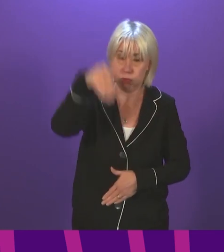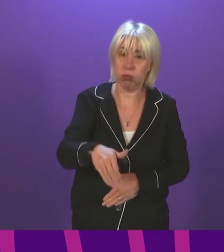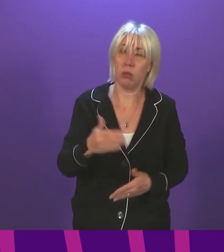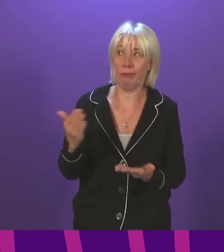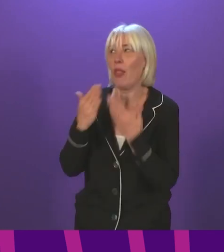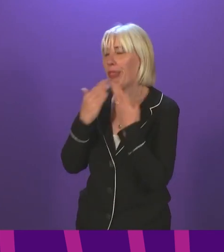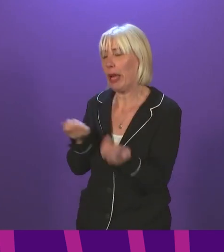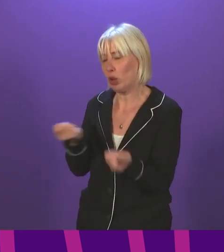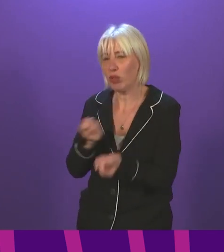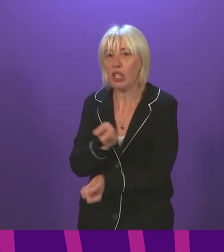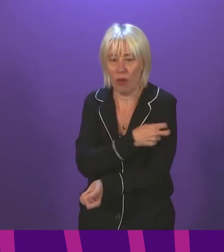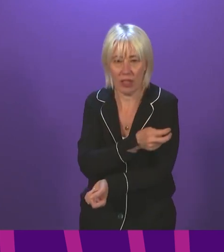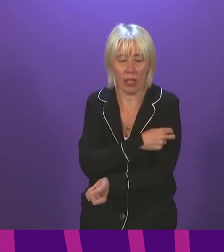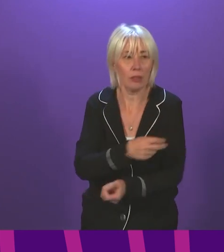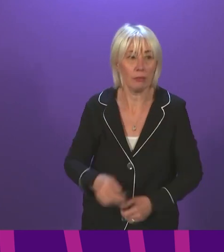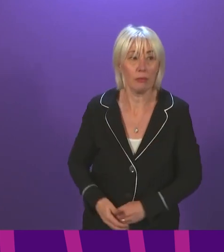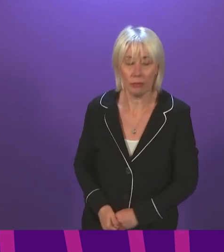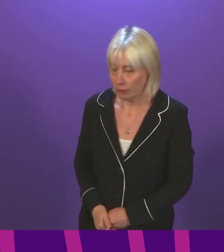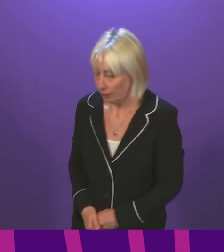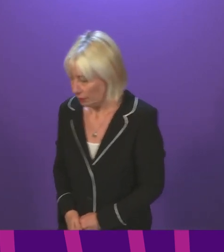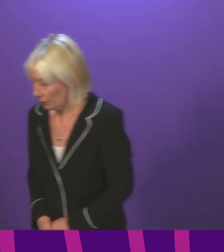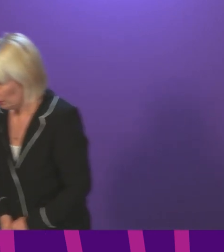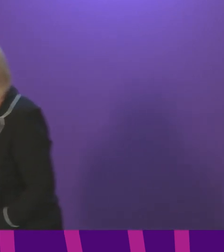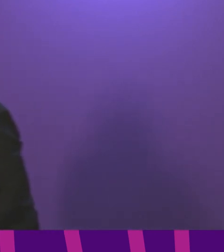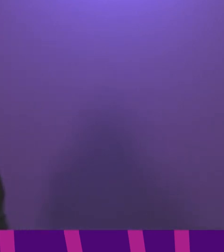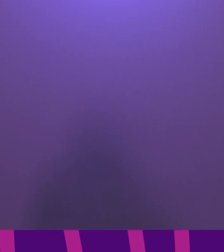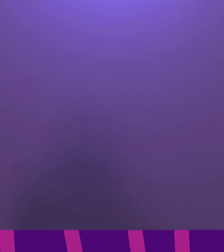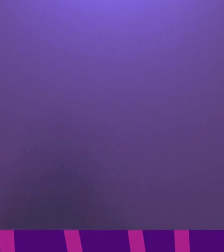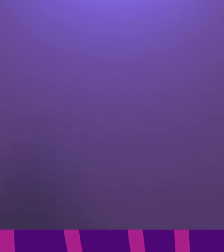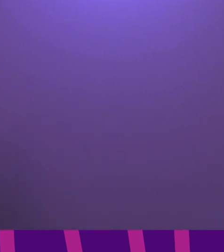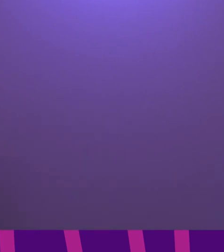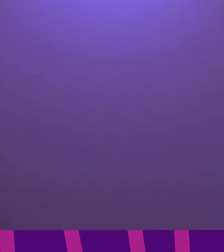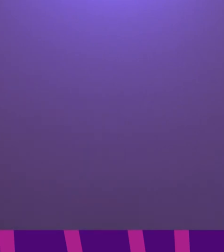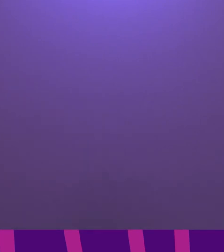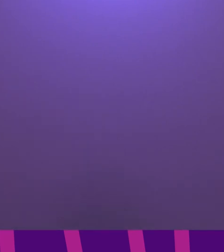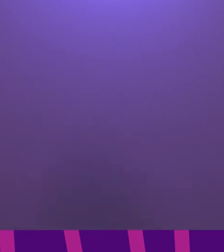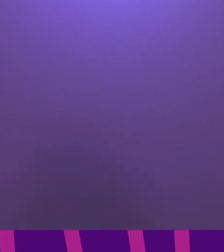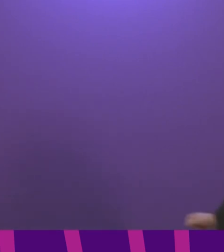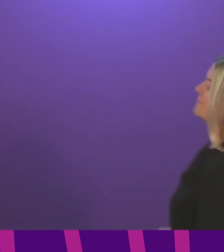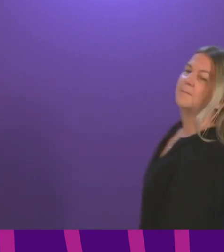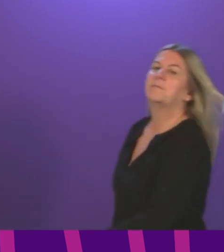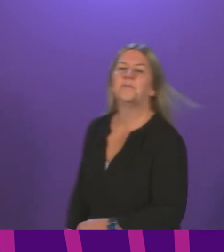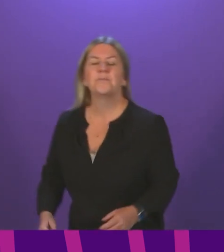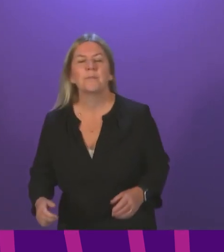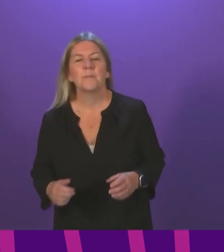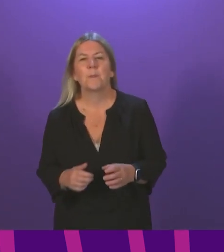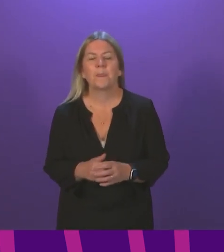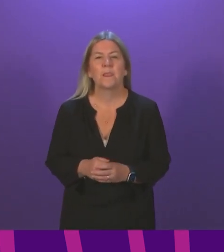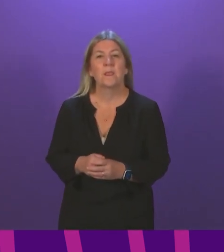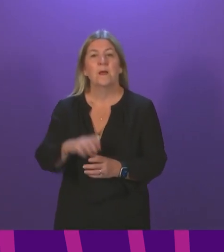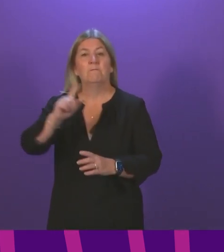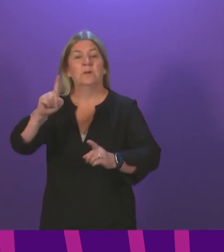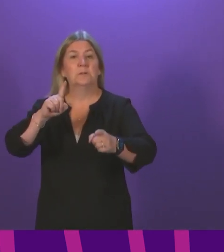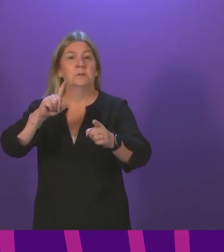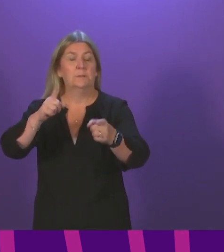President Officer. Thank you. The First Minister will now take questions on the issues raised in her statement. I intend to allow